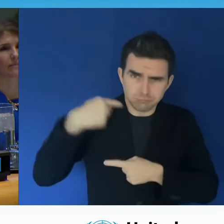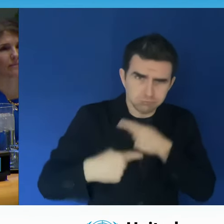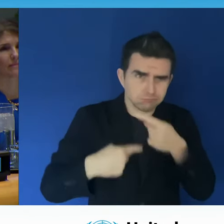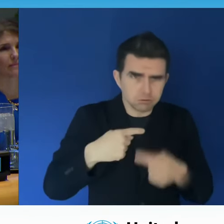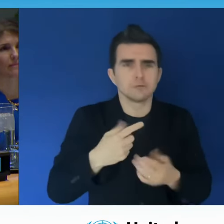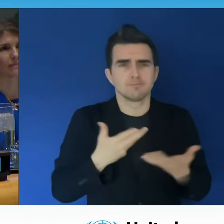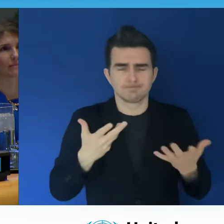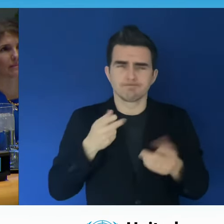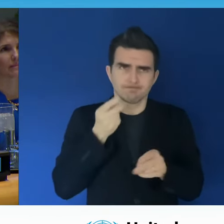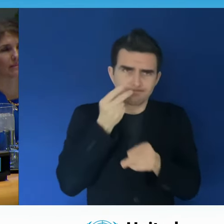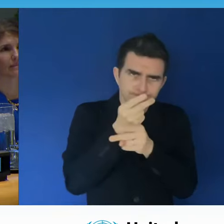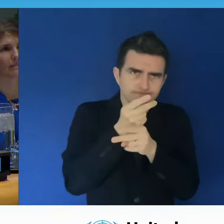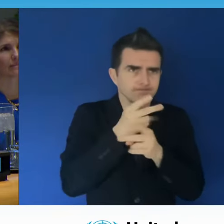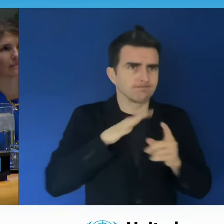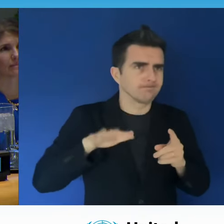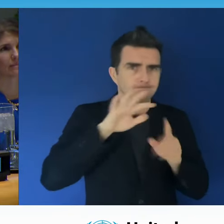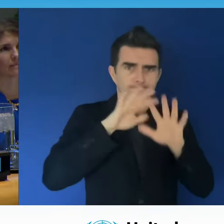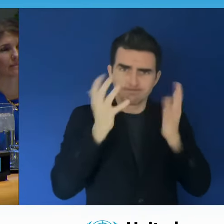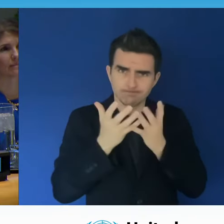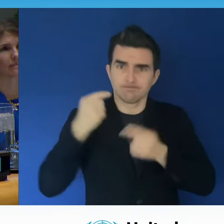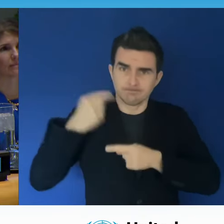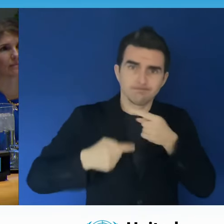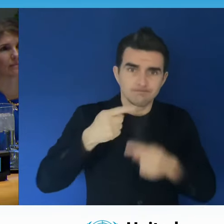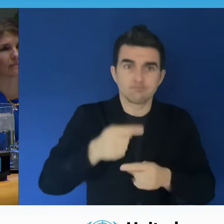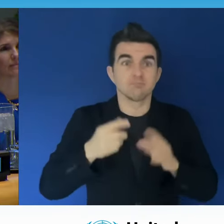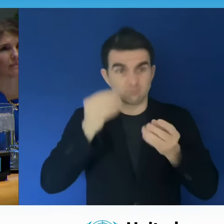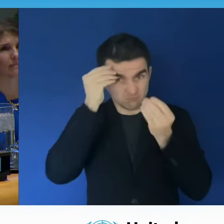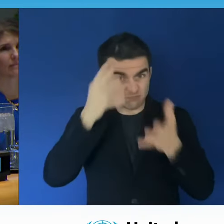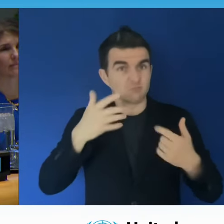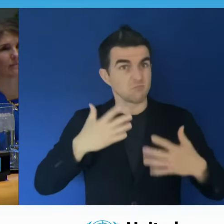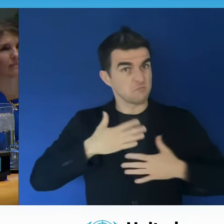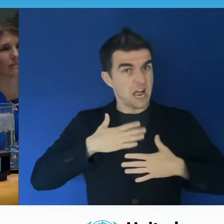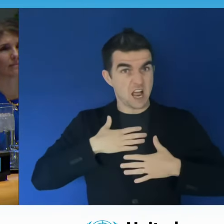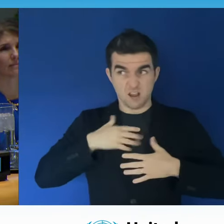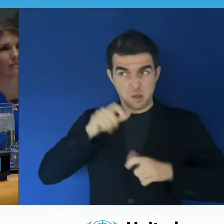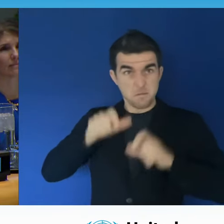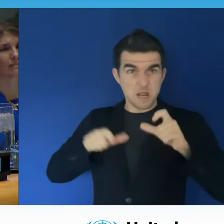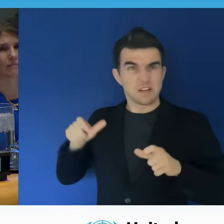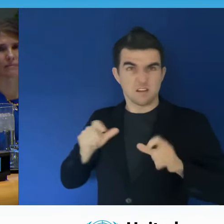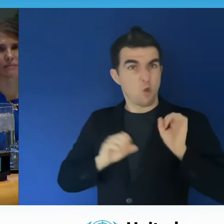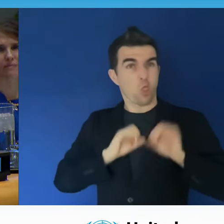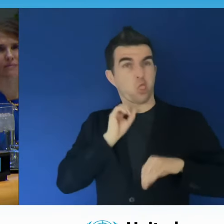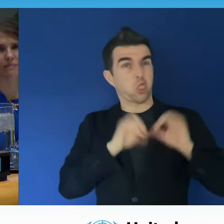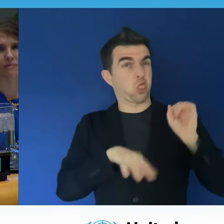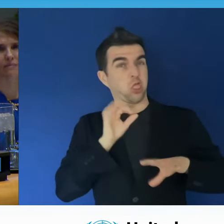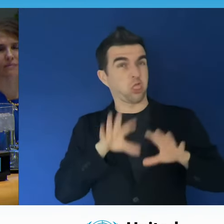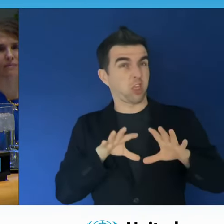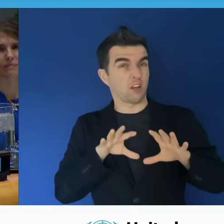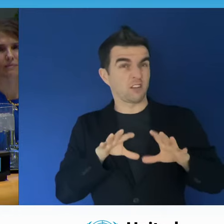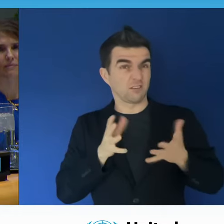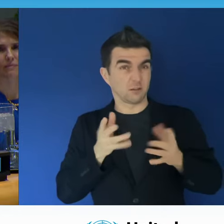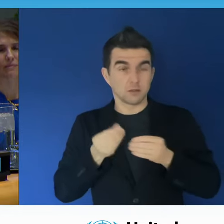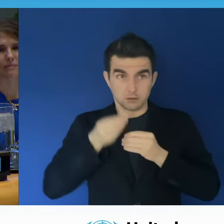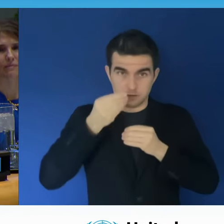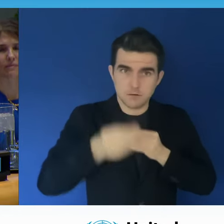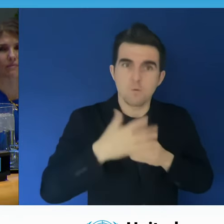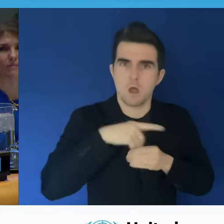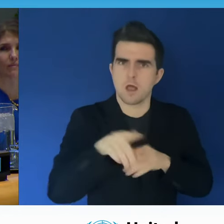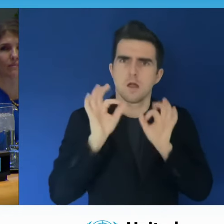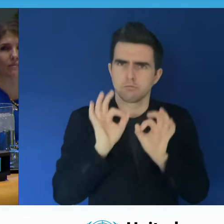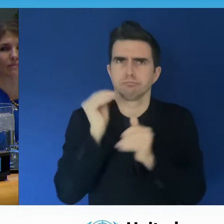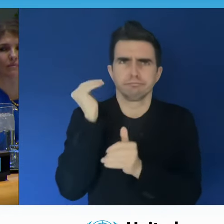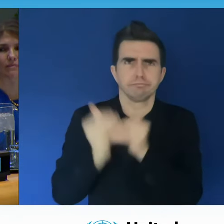hope. The United Nations stands with you. And together, let's deliver justice, let's deliver